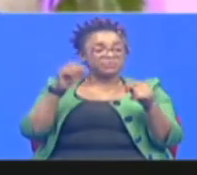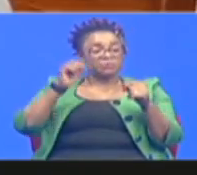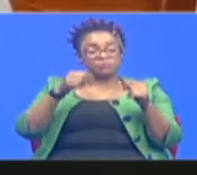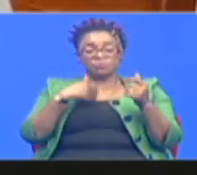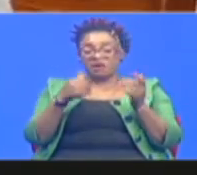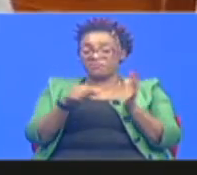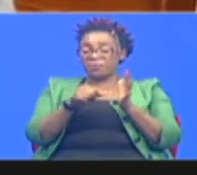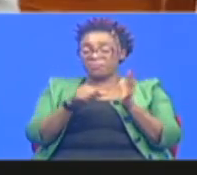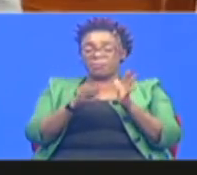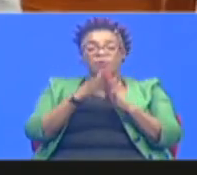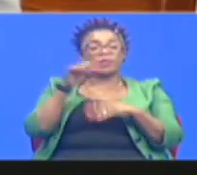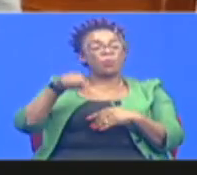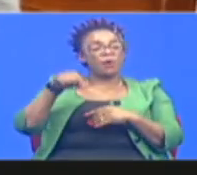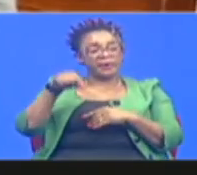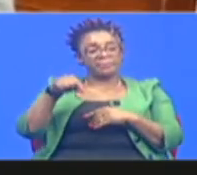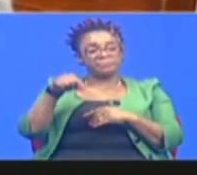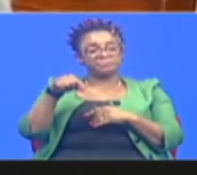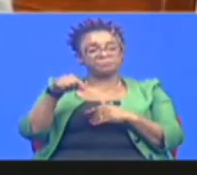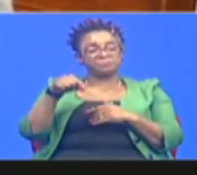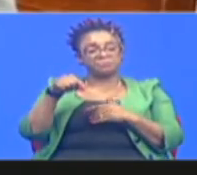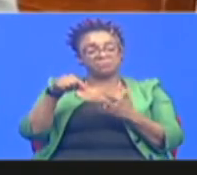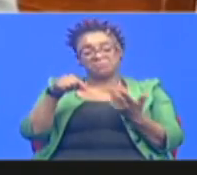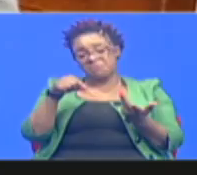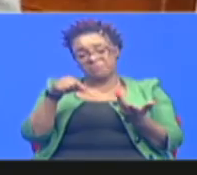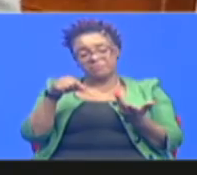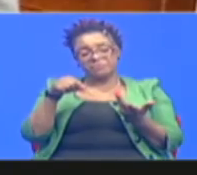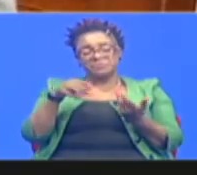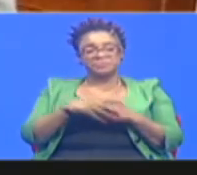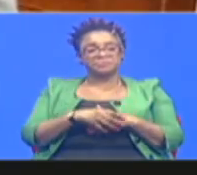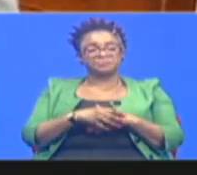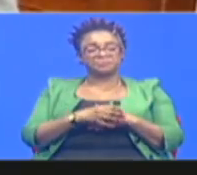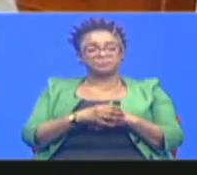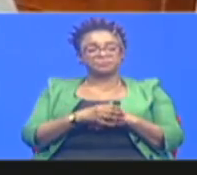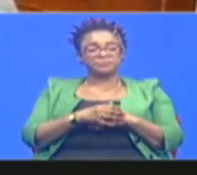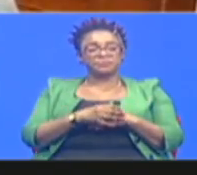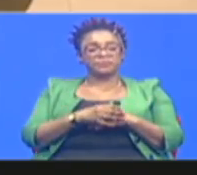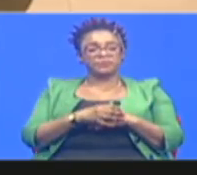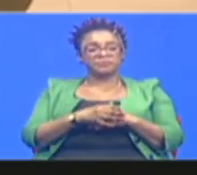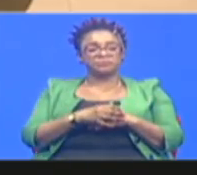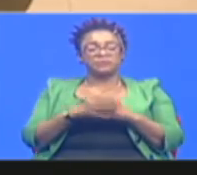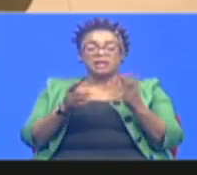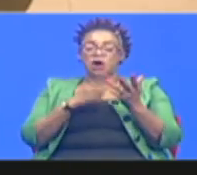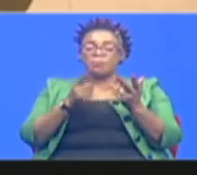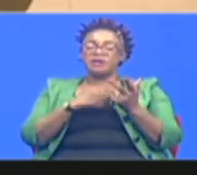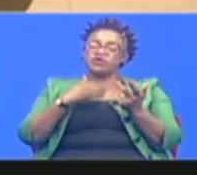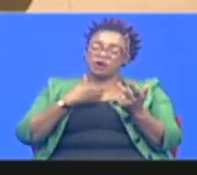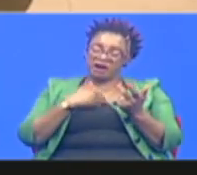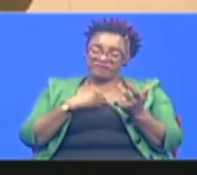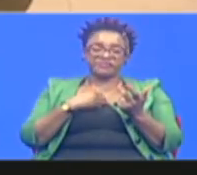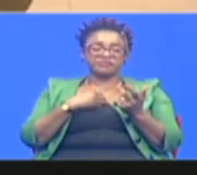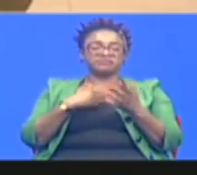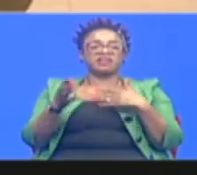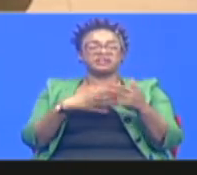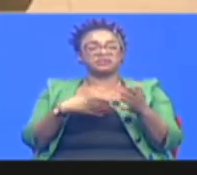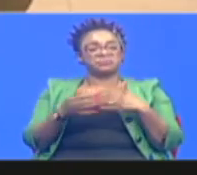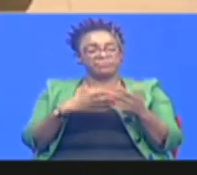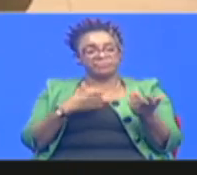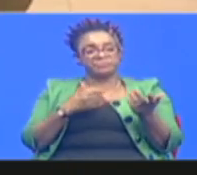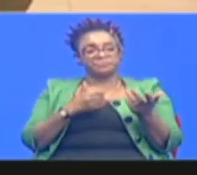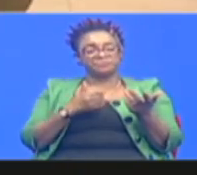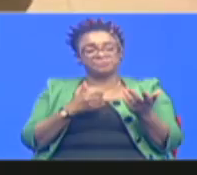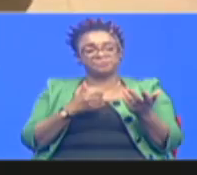of whether or not you can push operations ahead? How many do you have vacant? At